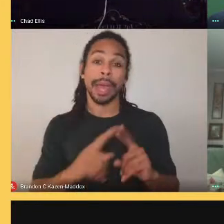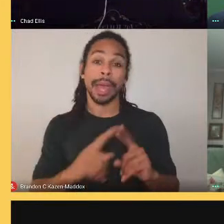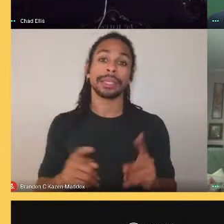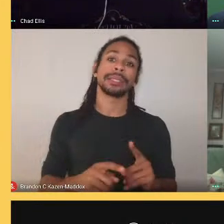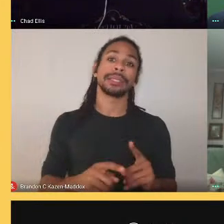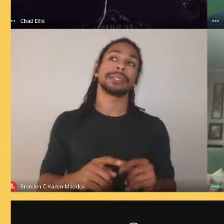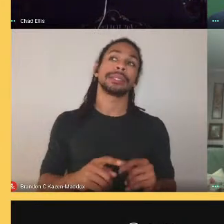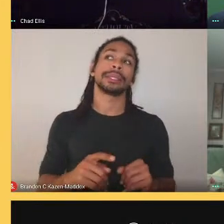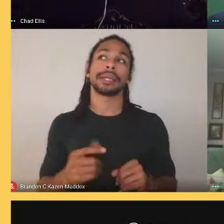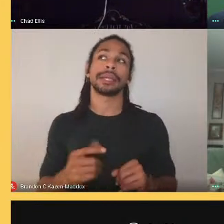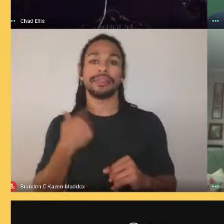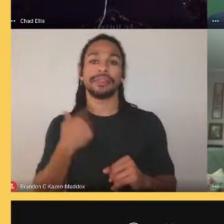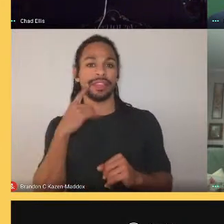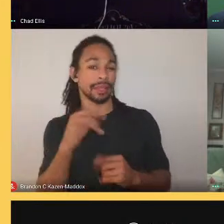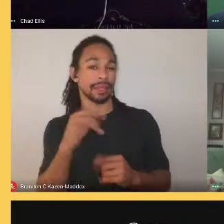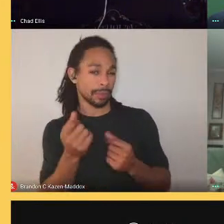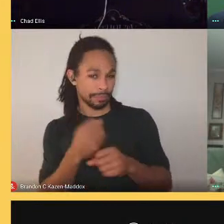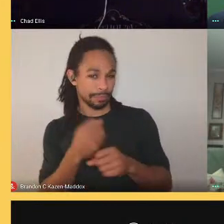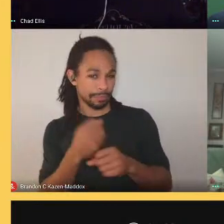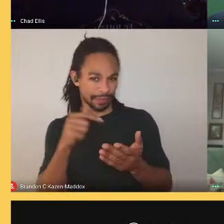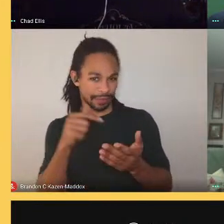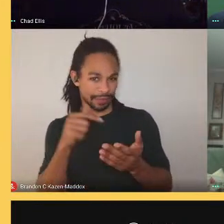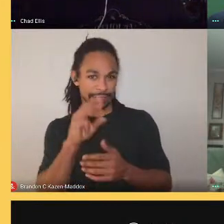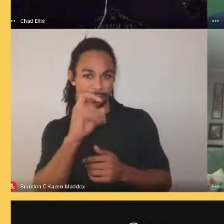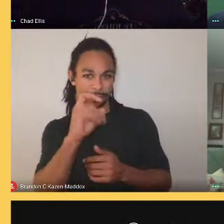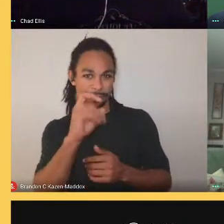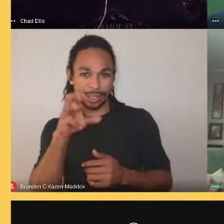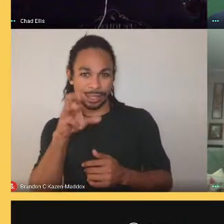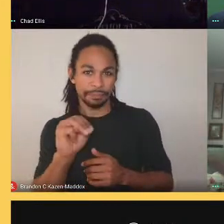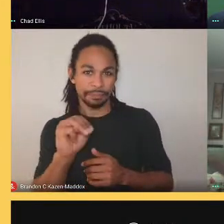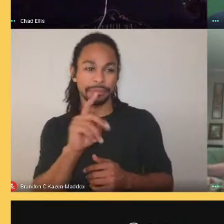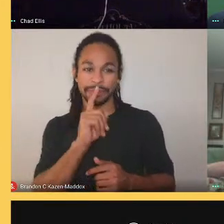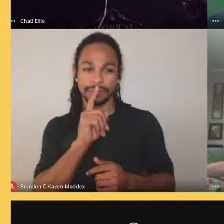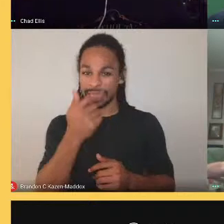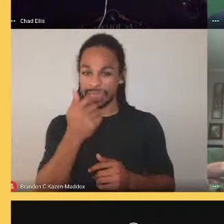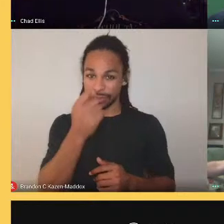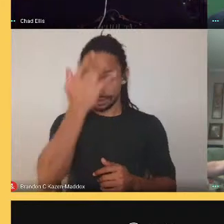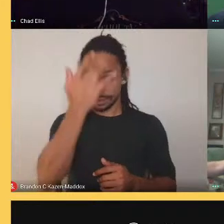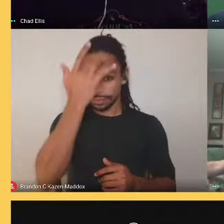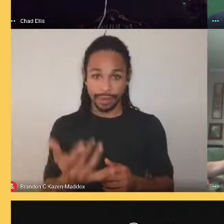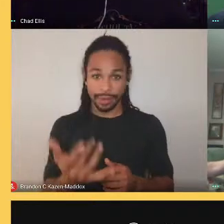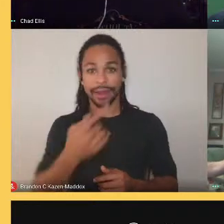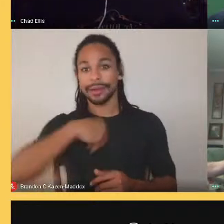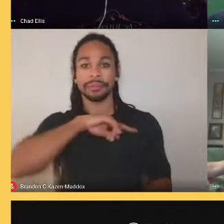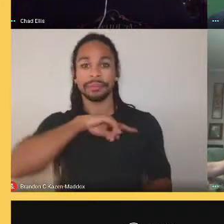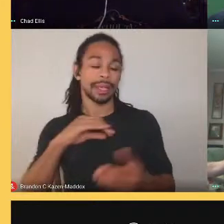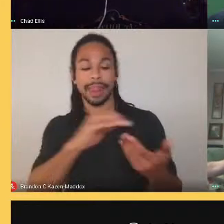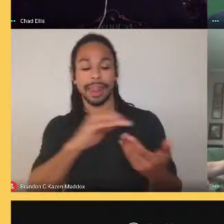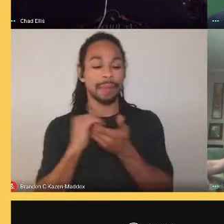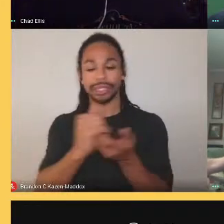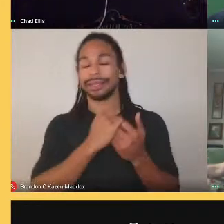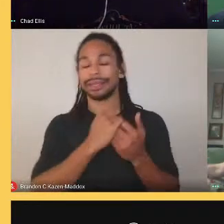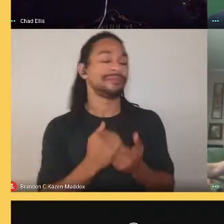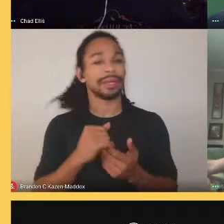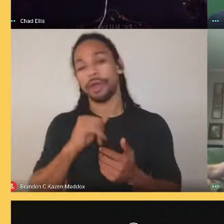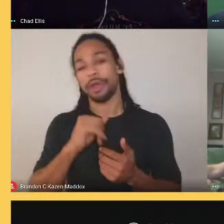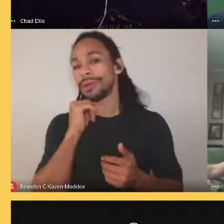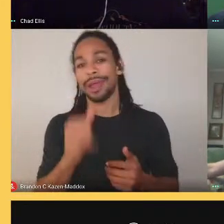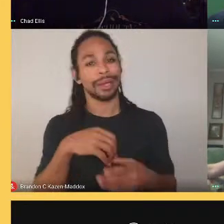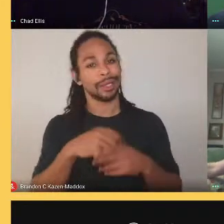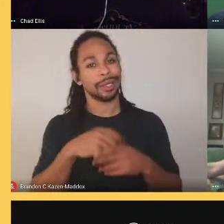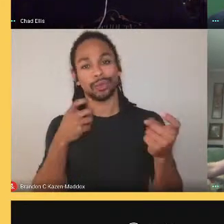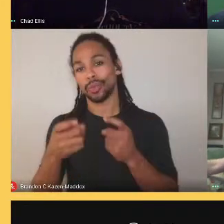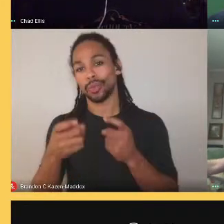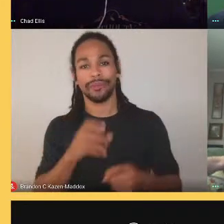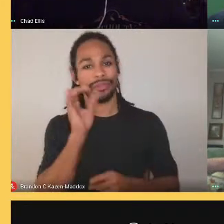that we collaboratively are not in control of that. So no matter what happens, we then have to look at it, stare it in the